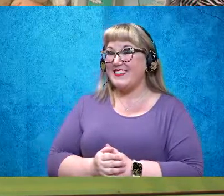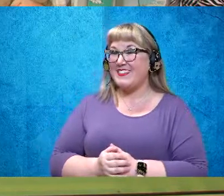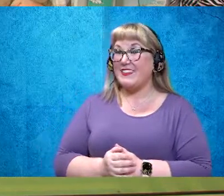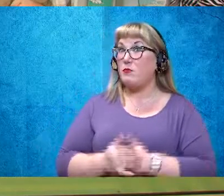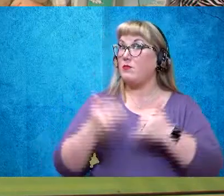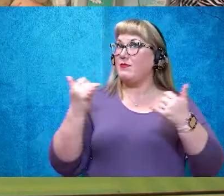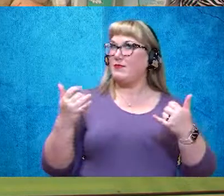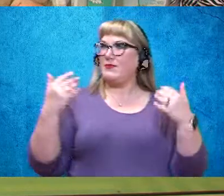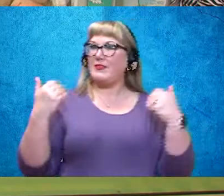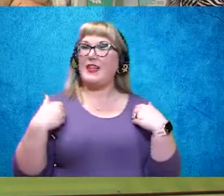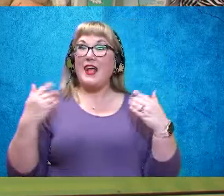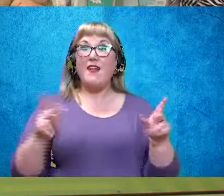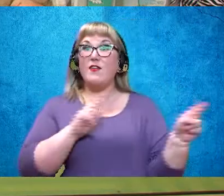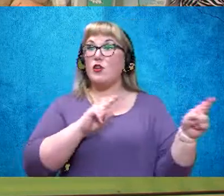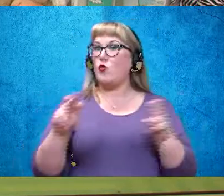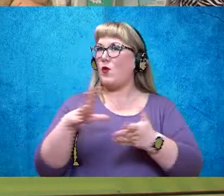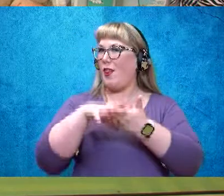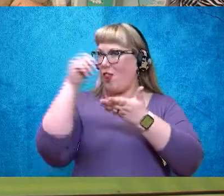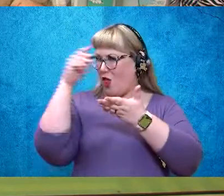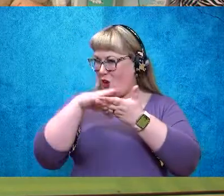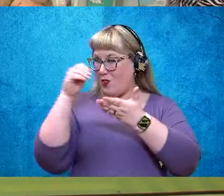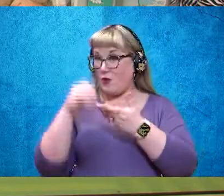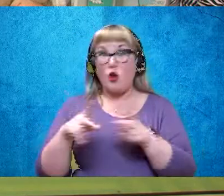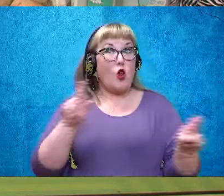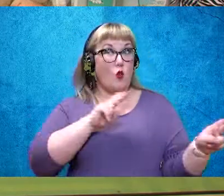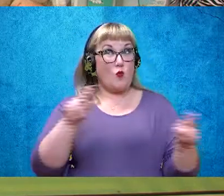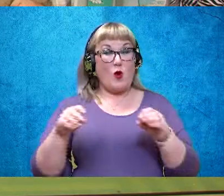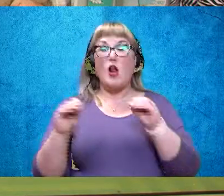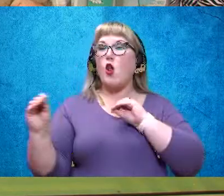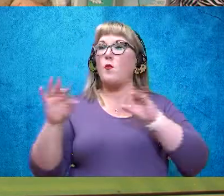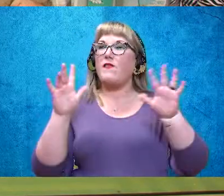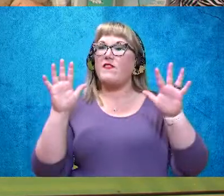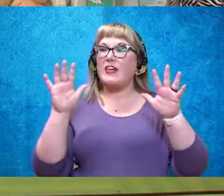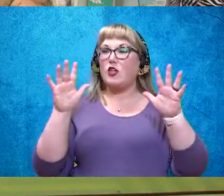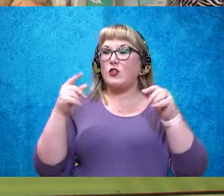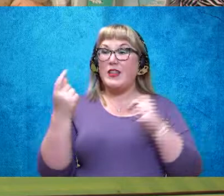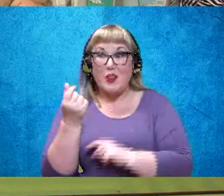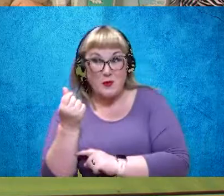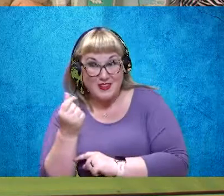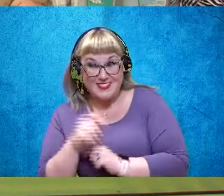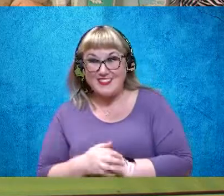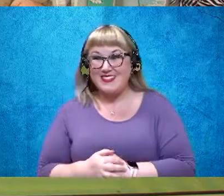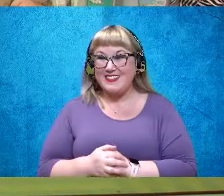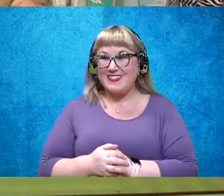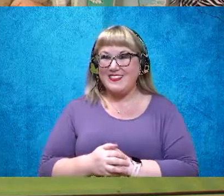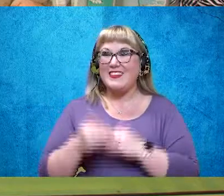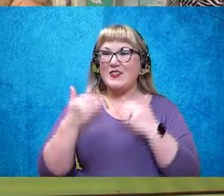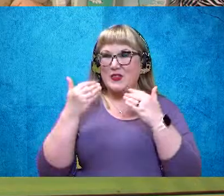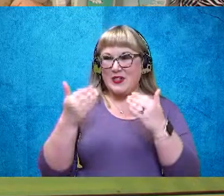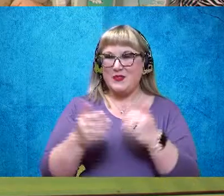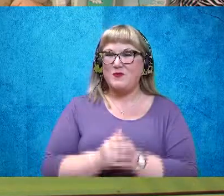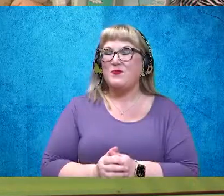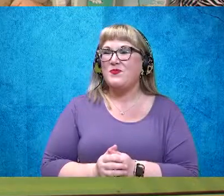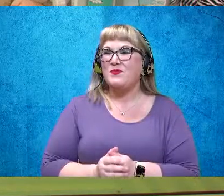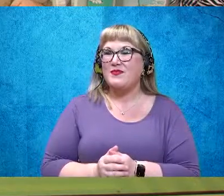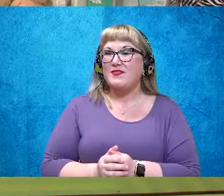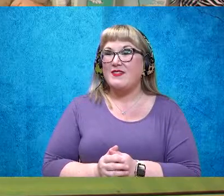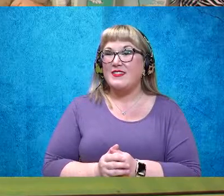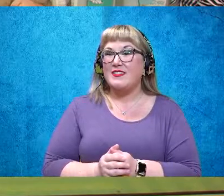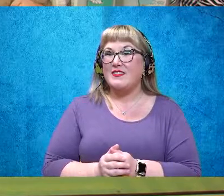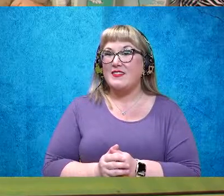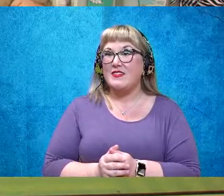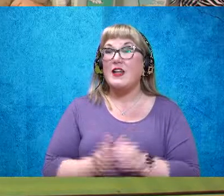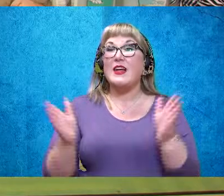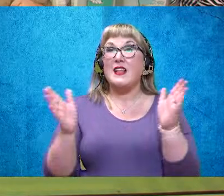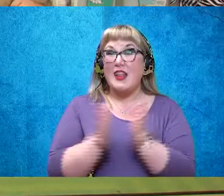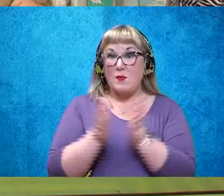Now we have to get ready to learn. Are you ready to move your fingers a little bit? All right, here we go. Clap your hands